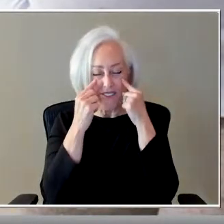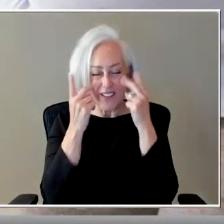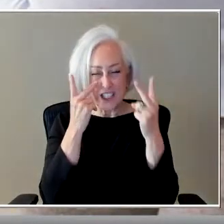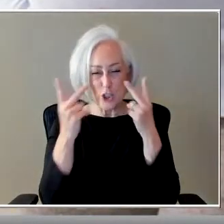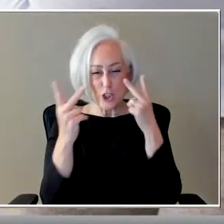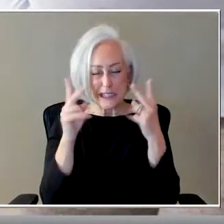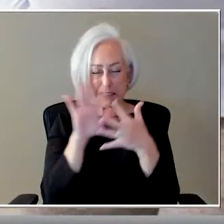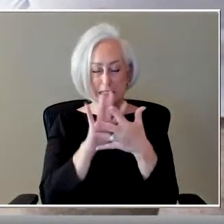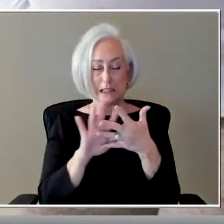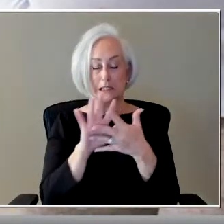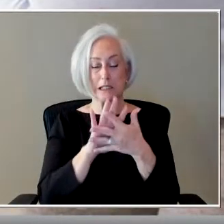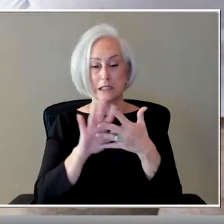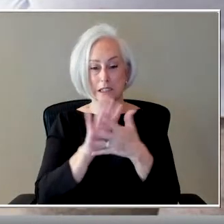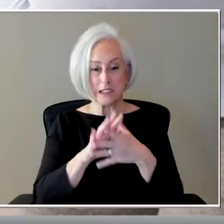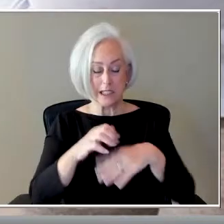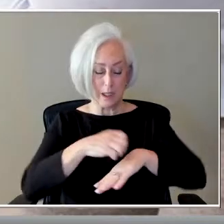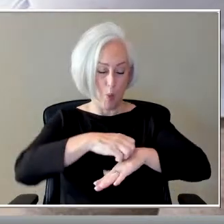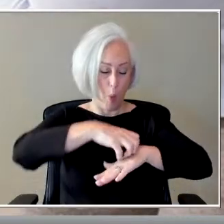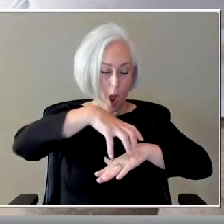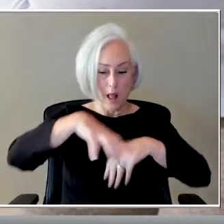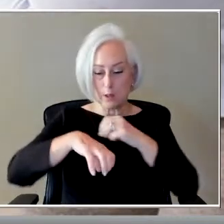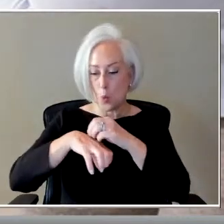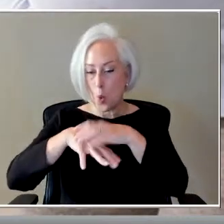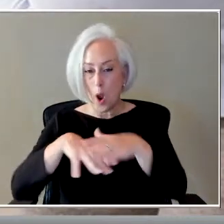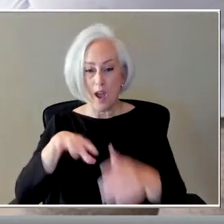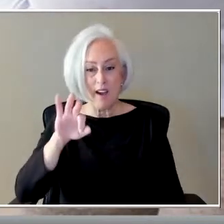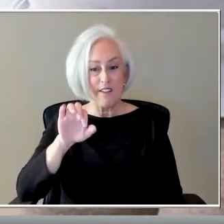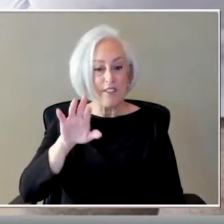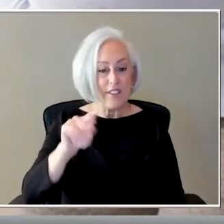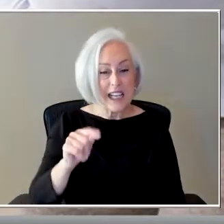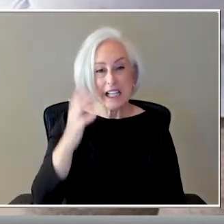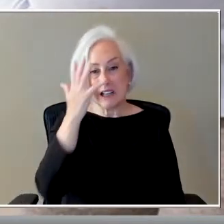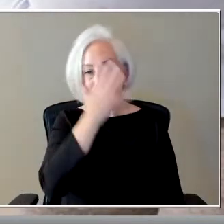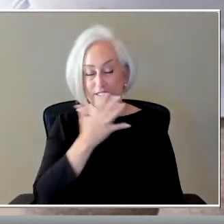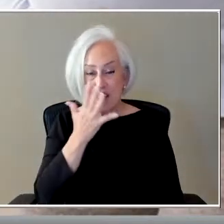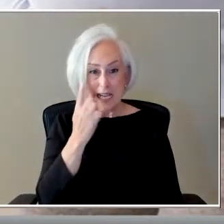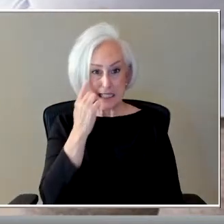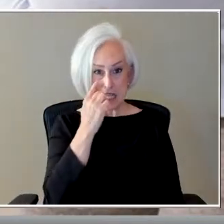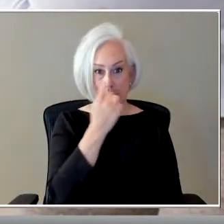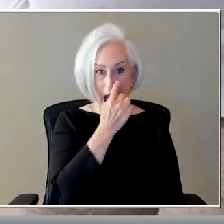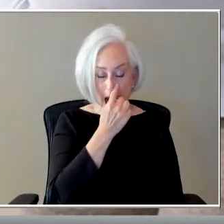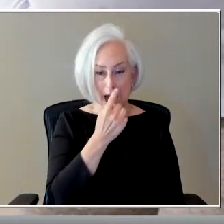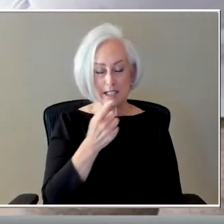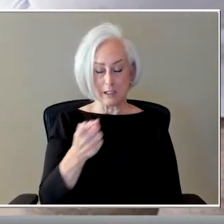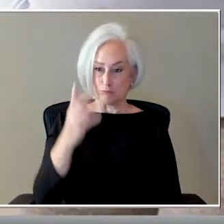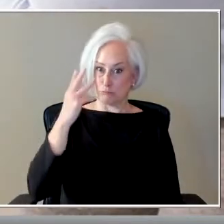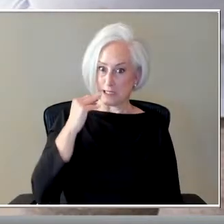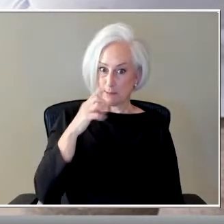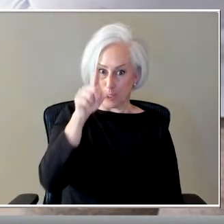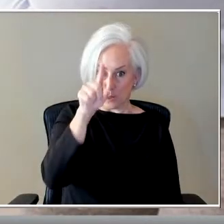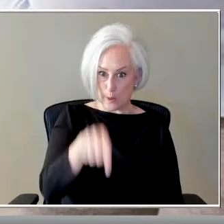and then when it moves into eclampsia, seizures. Did you experience those symptoms?